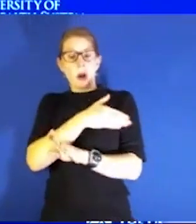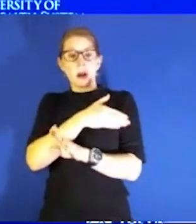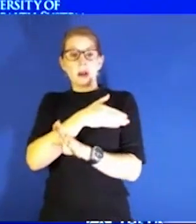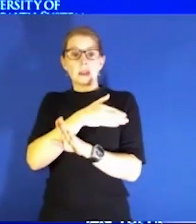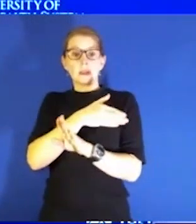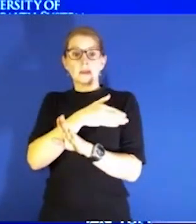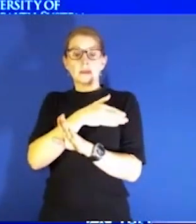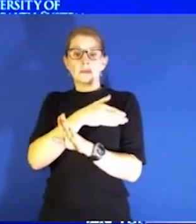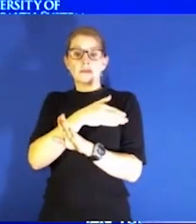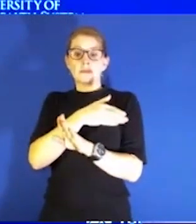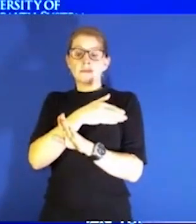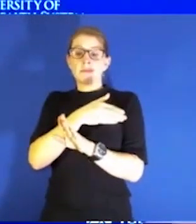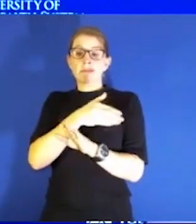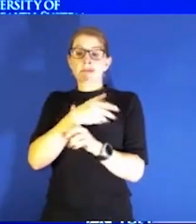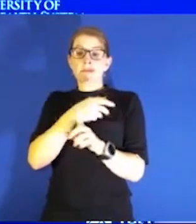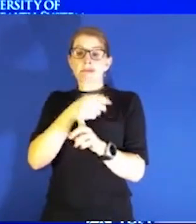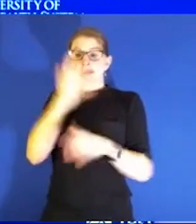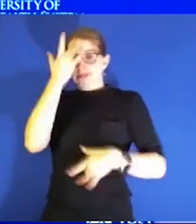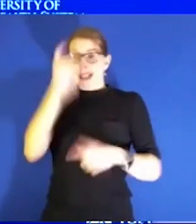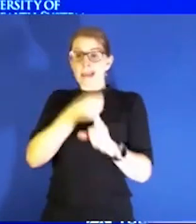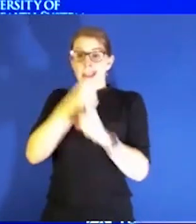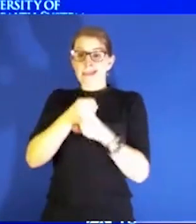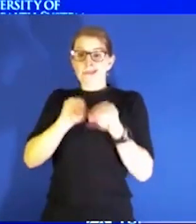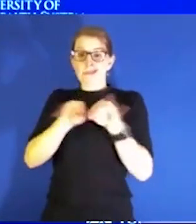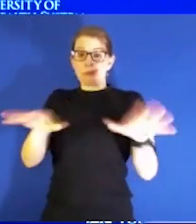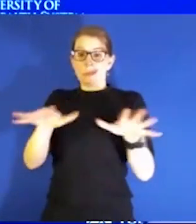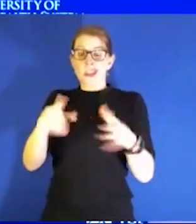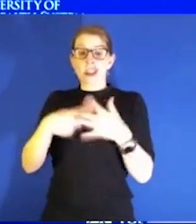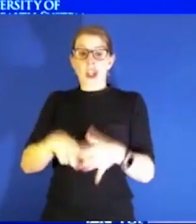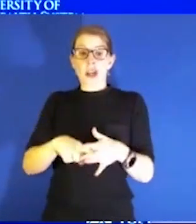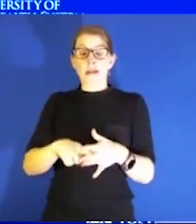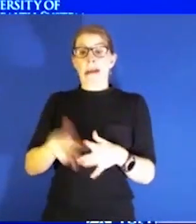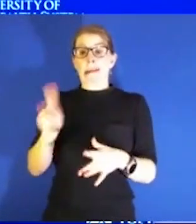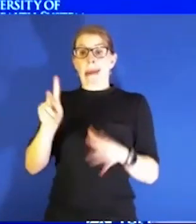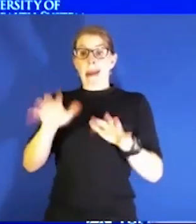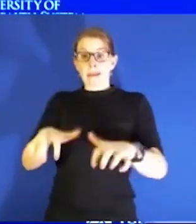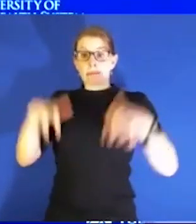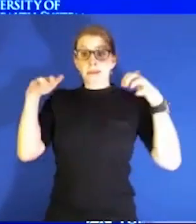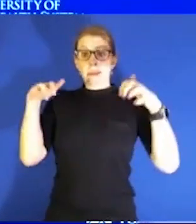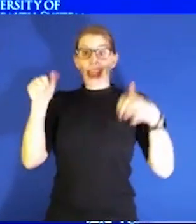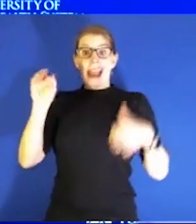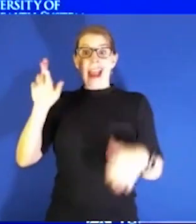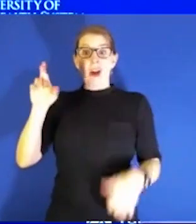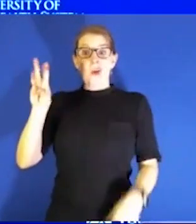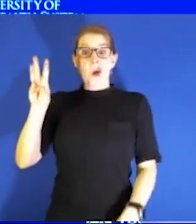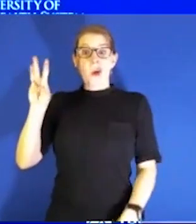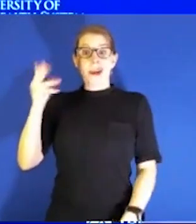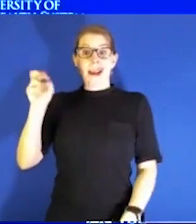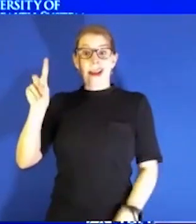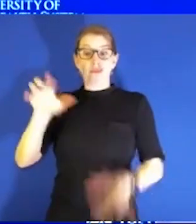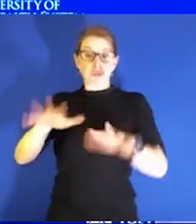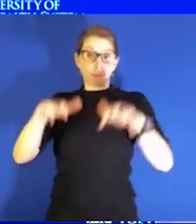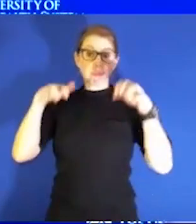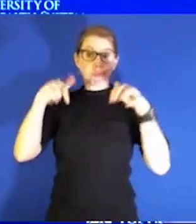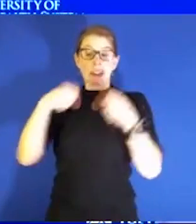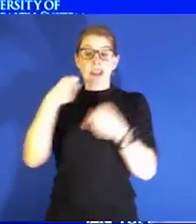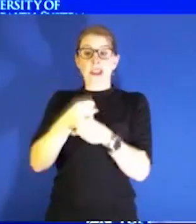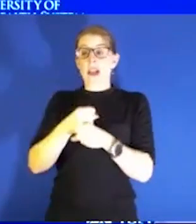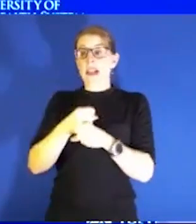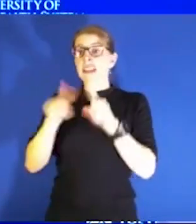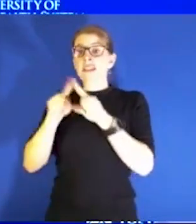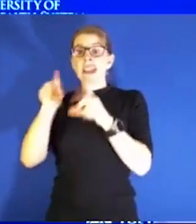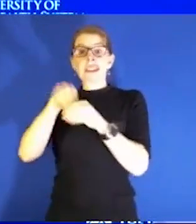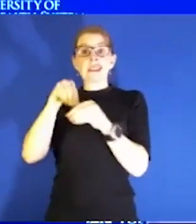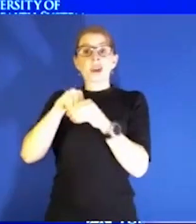in the pandemic. You know, the K was filled this year. Arrowhead was filled this year. We've seen pictures of other indoor arenas